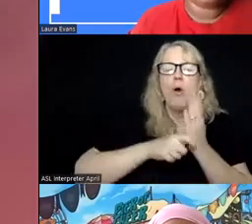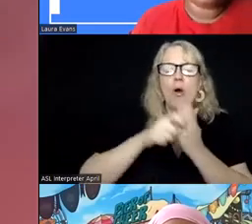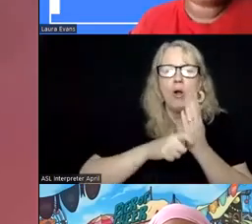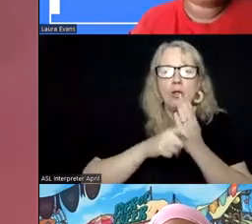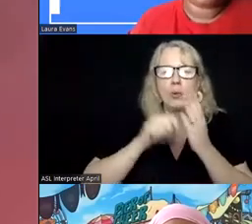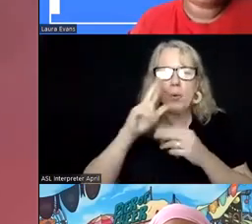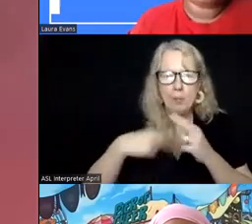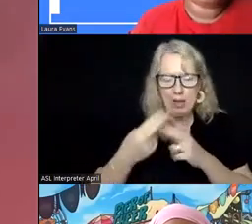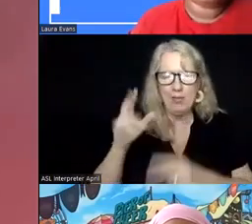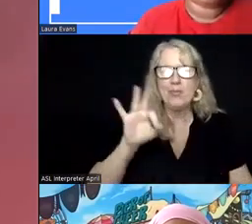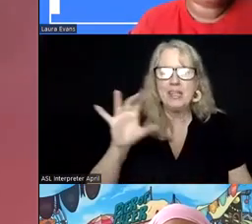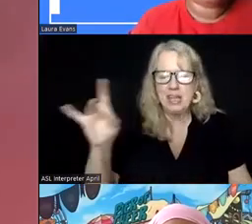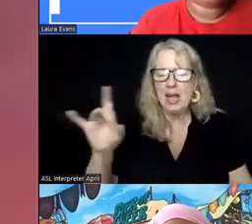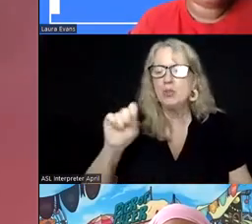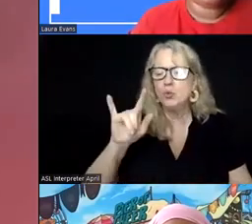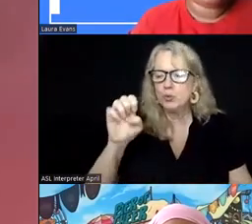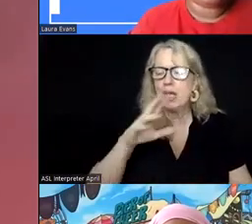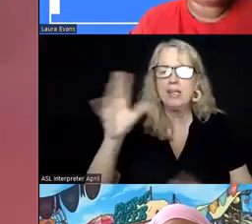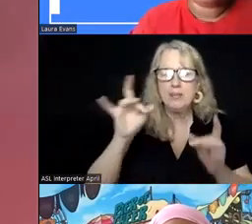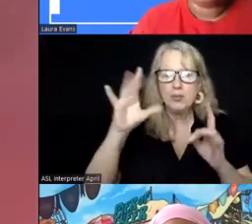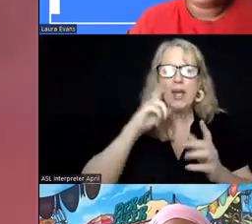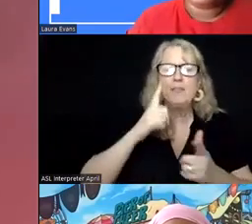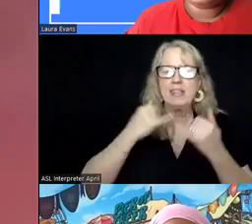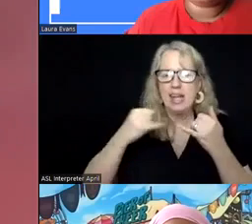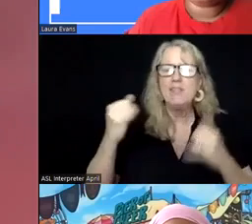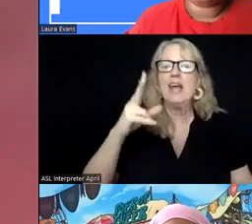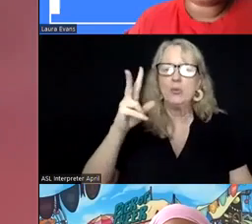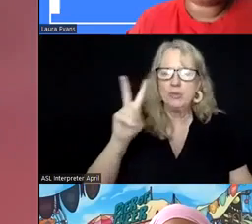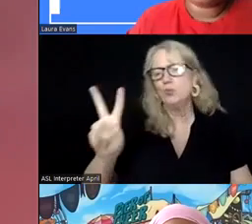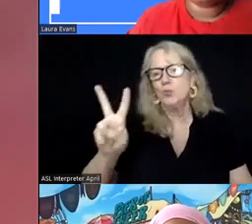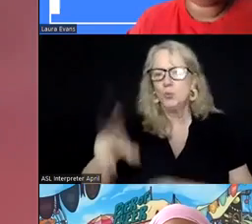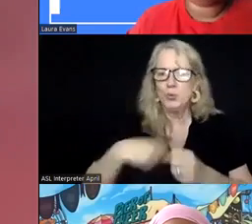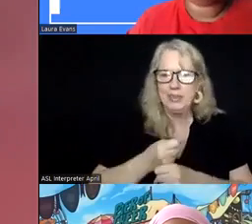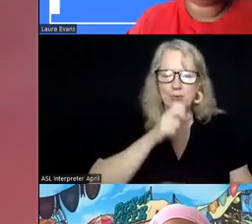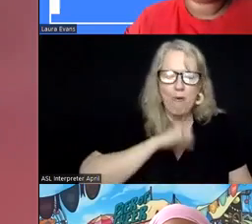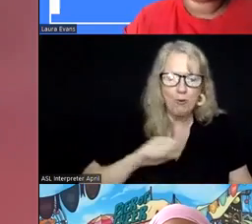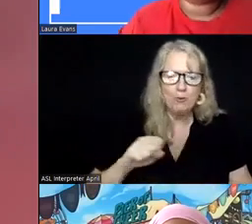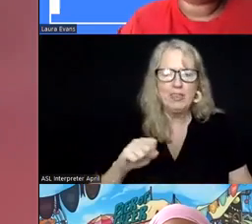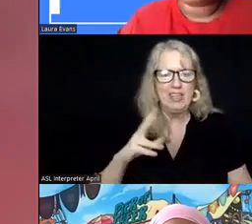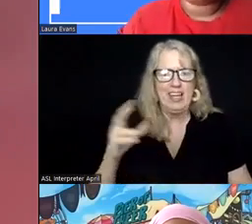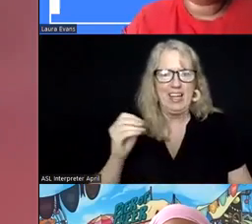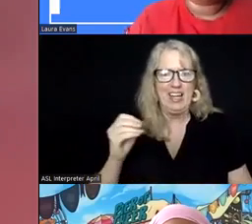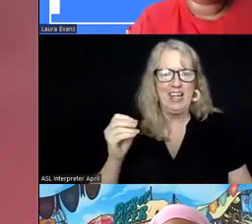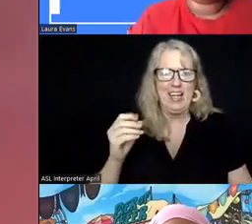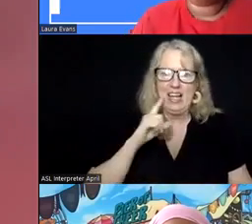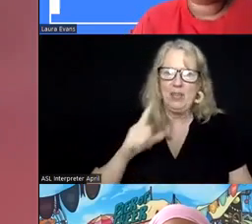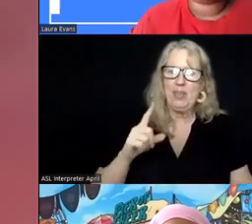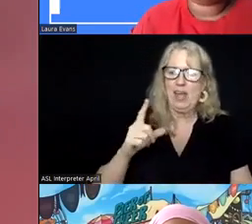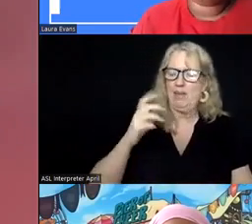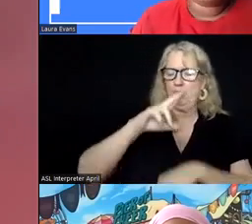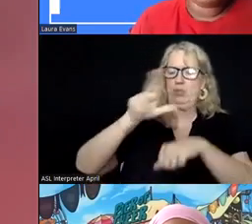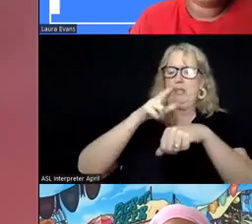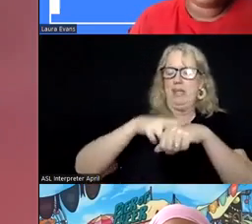the 988 Suicide and Crisis Lifeline turning 2 years old. And of course, it was in existence as the